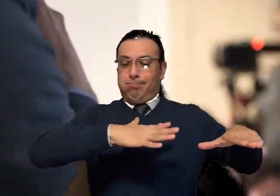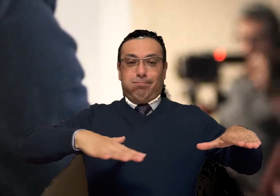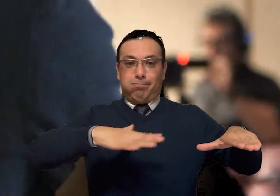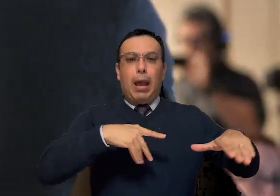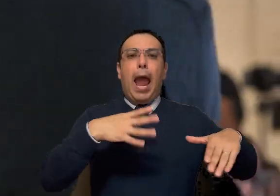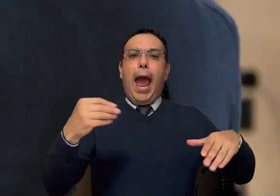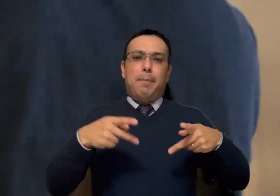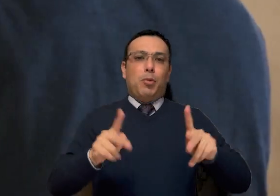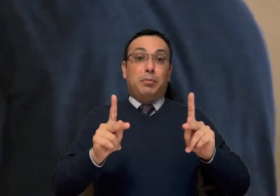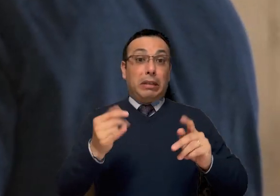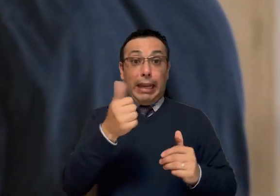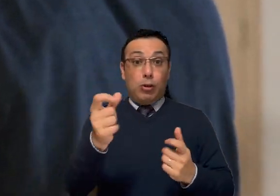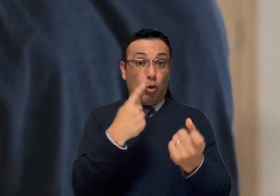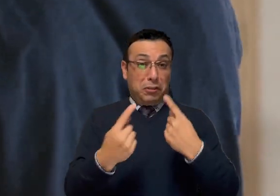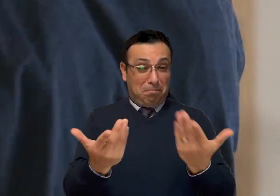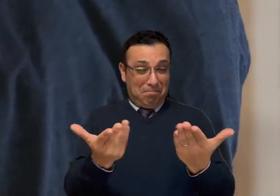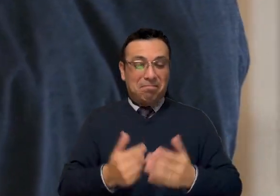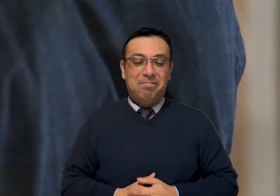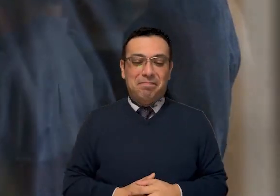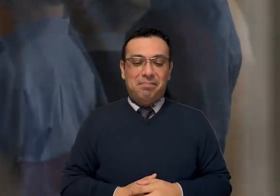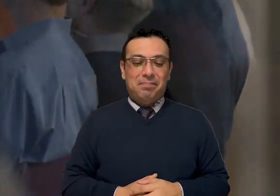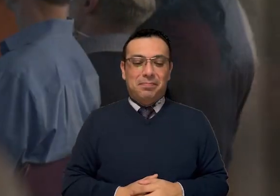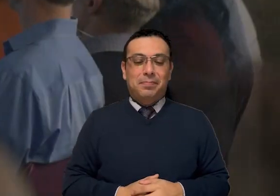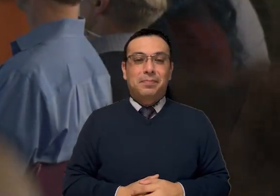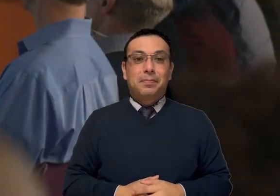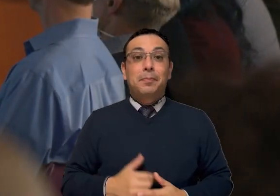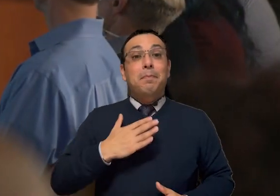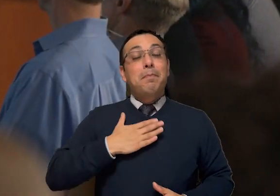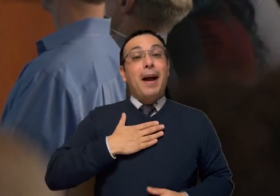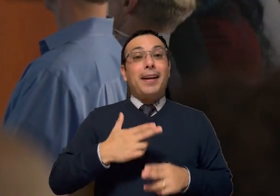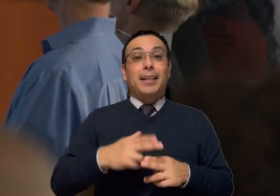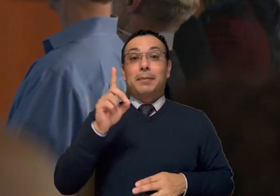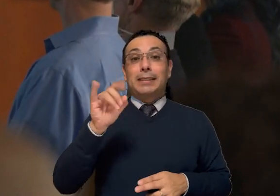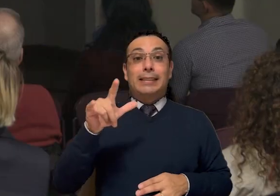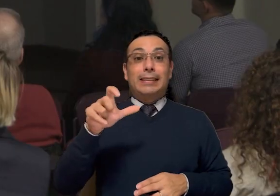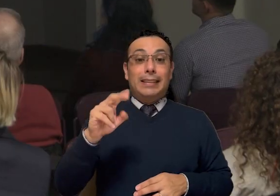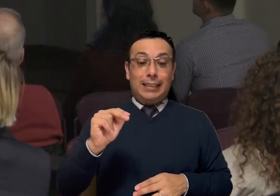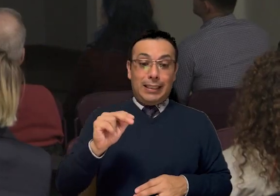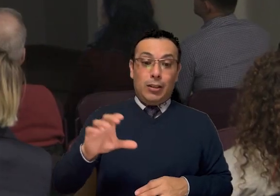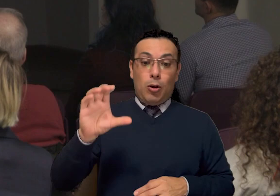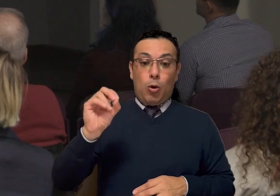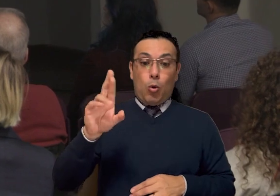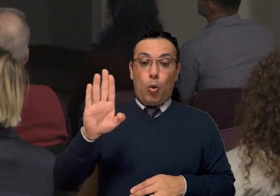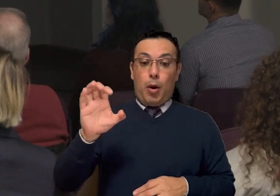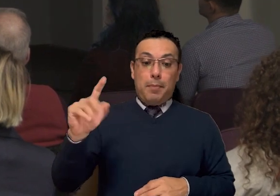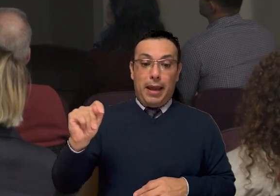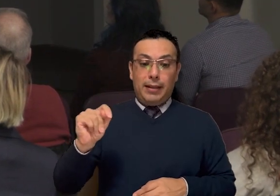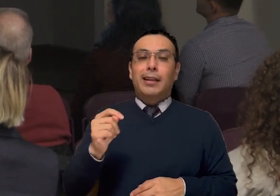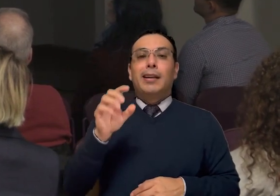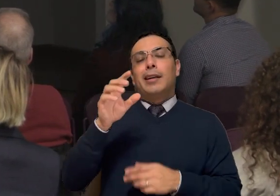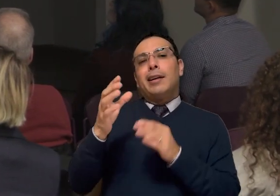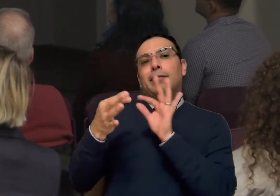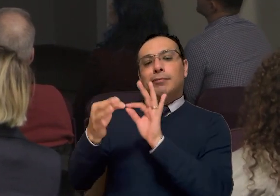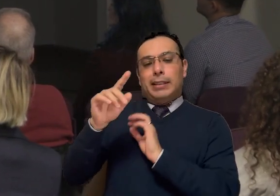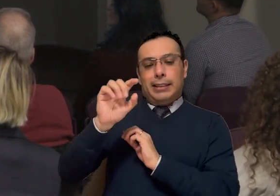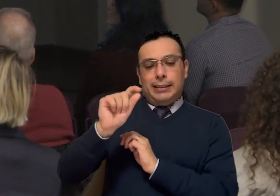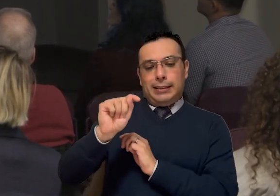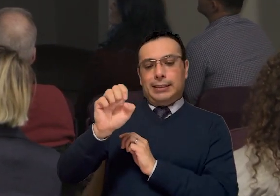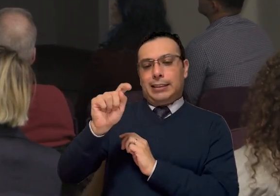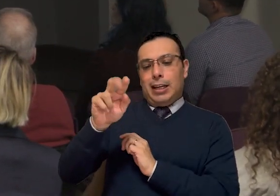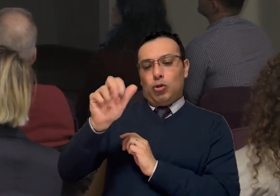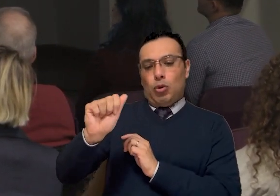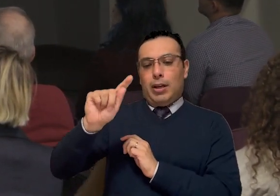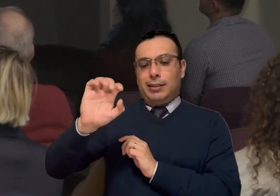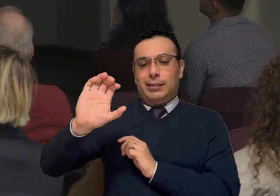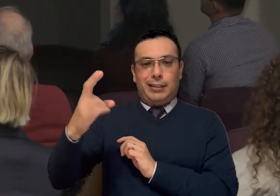Hey everyone, my name is Dylan Corbett with Tetra Tech. Tetra Tech supports Equinor on their construction operations plans and its various federal and state